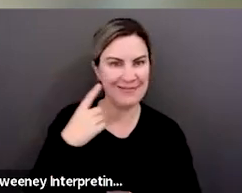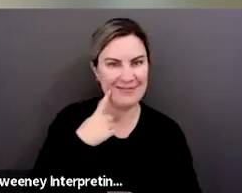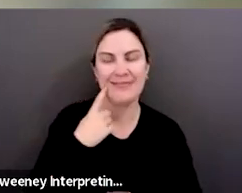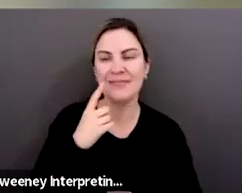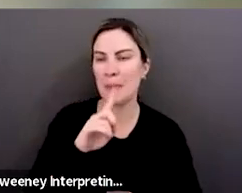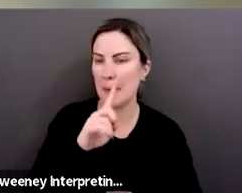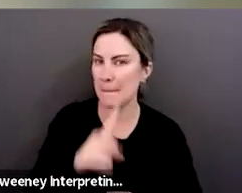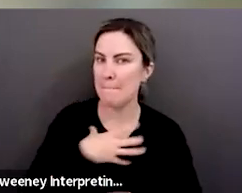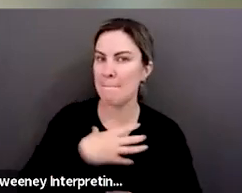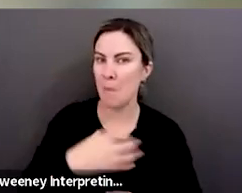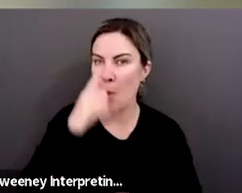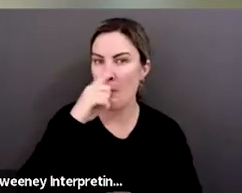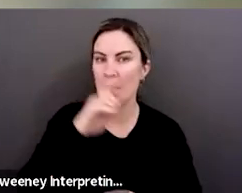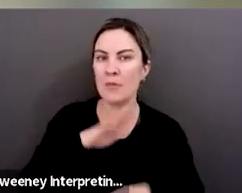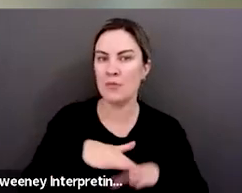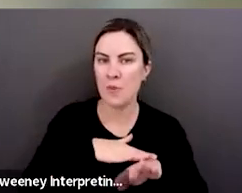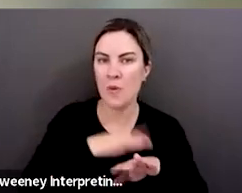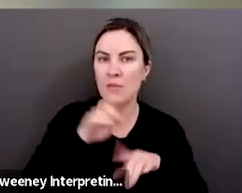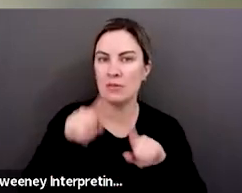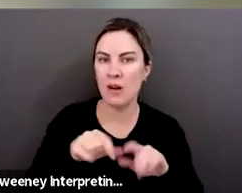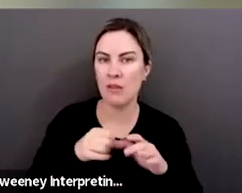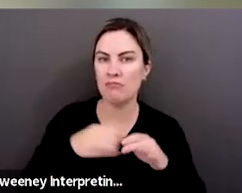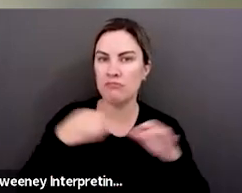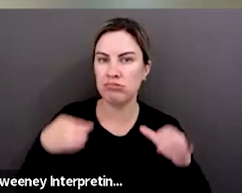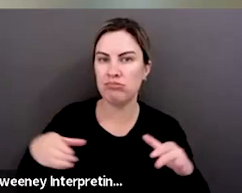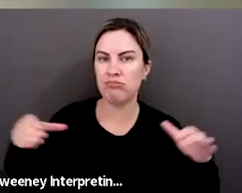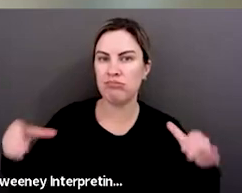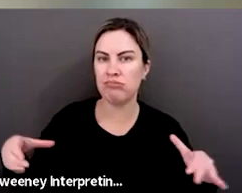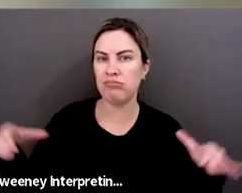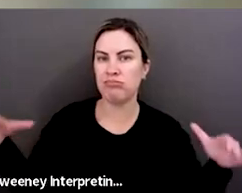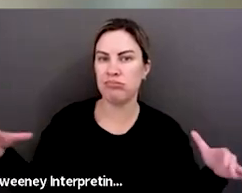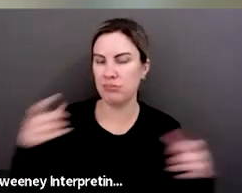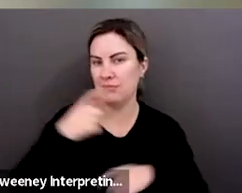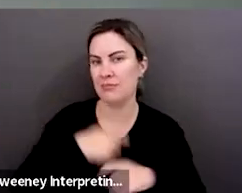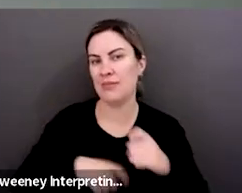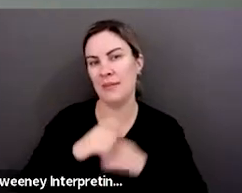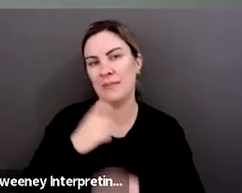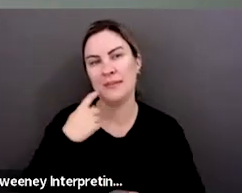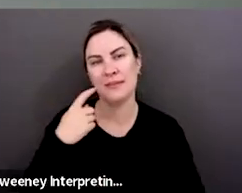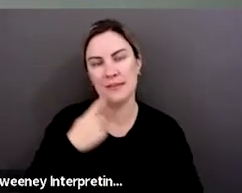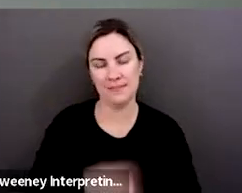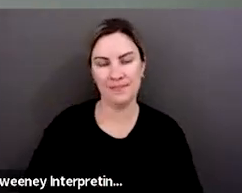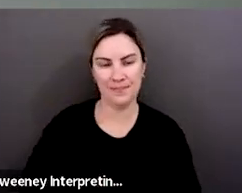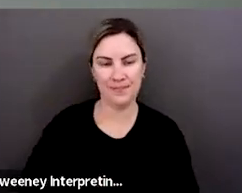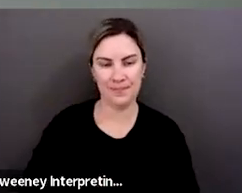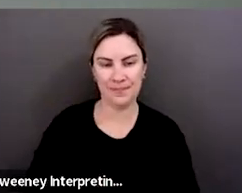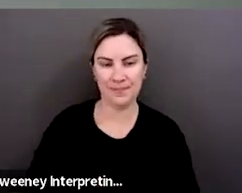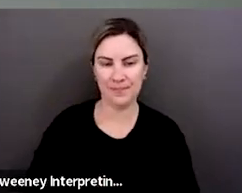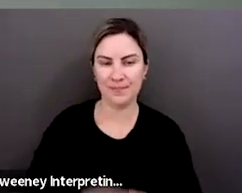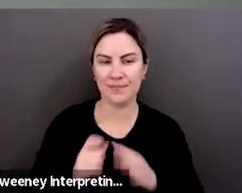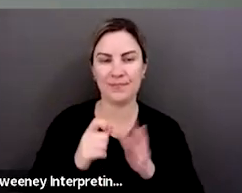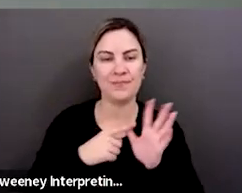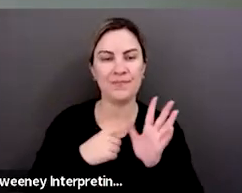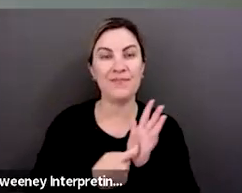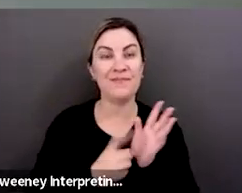and come on board, the more of a movement you can see starting. Yeah. Awesome, thanks, Emma. You reminded